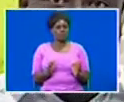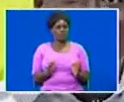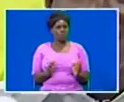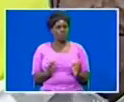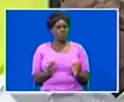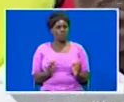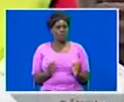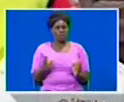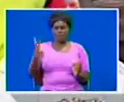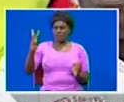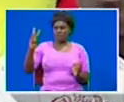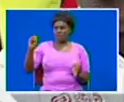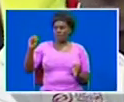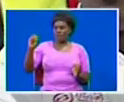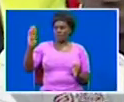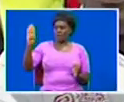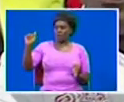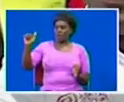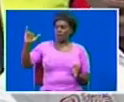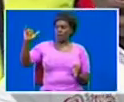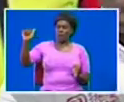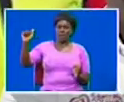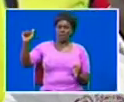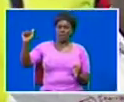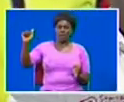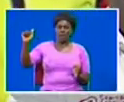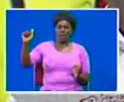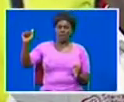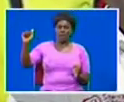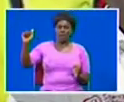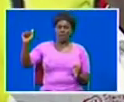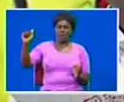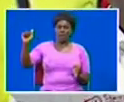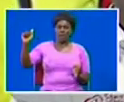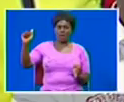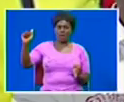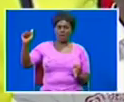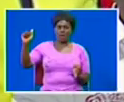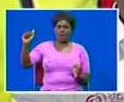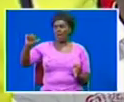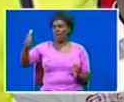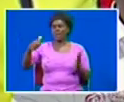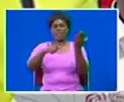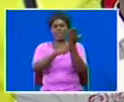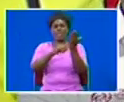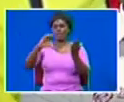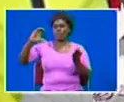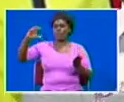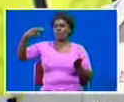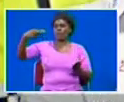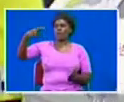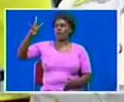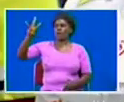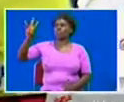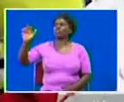name is David Mbaya. They know me as Chua. I'm Chua. In IT, yeah, Chua. Okay. That's my name in the biking circle. Do you want us to know what that means? Or it's... It's